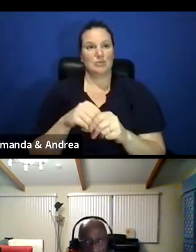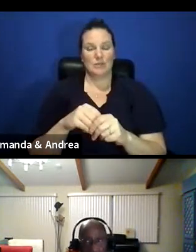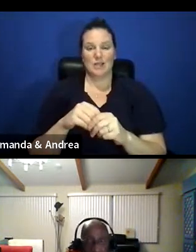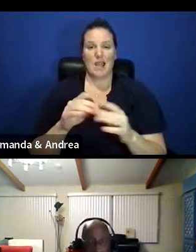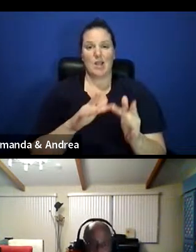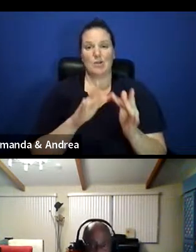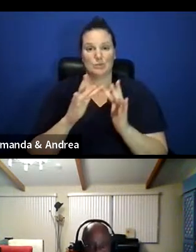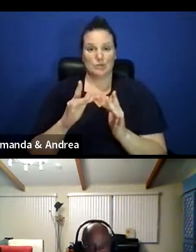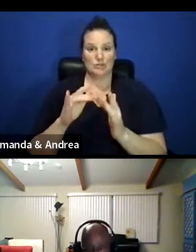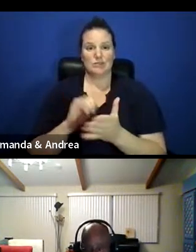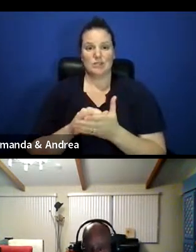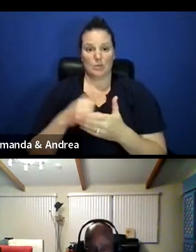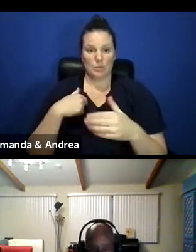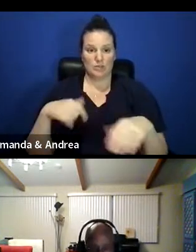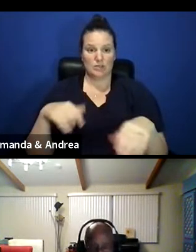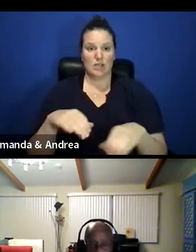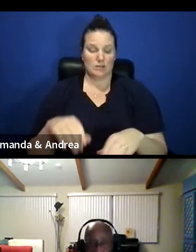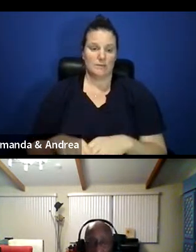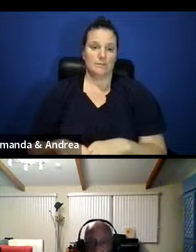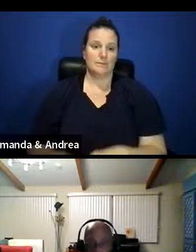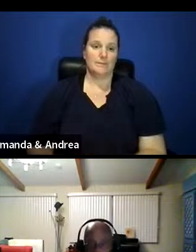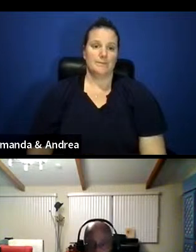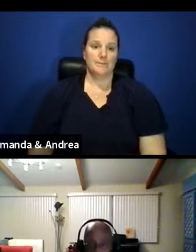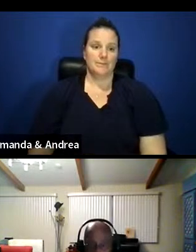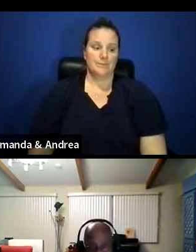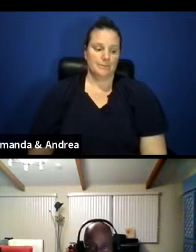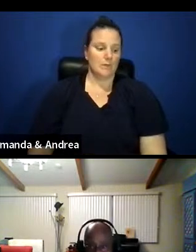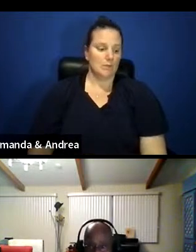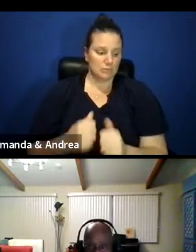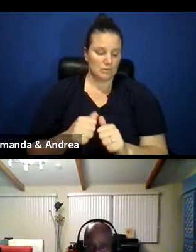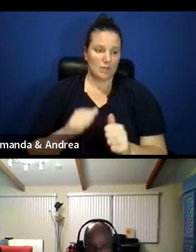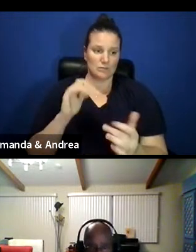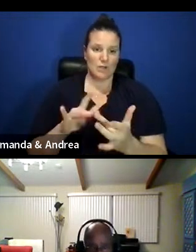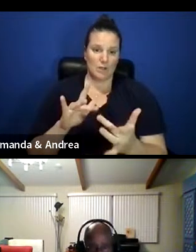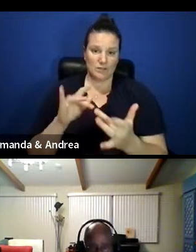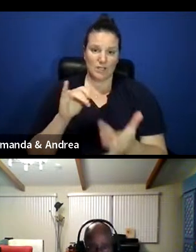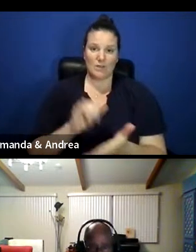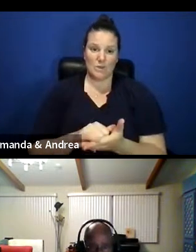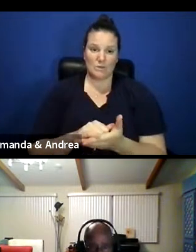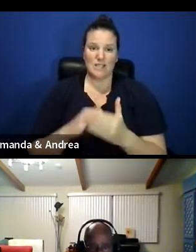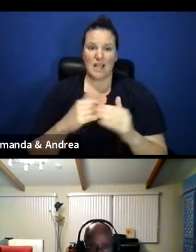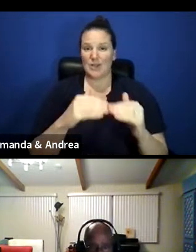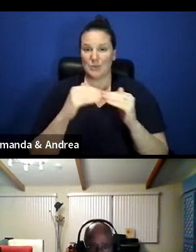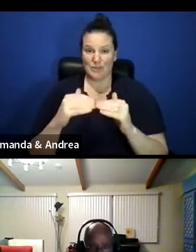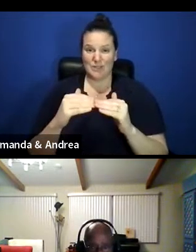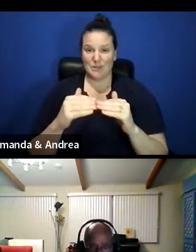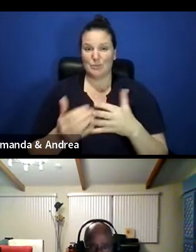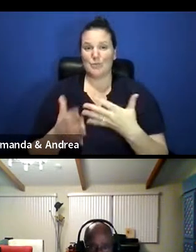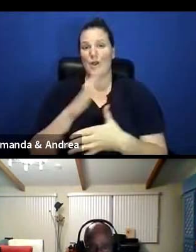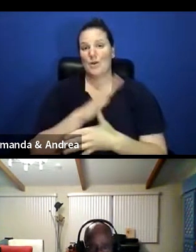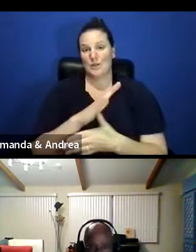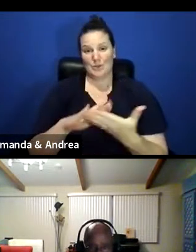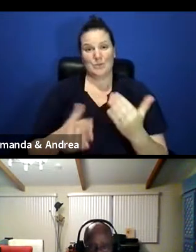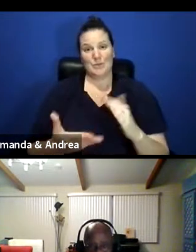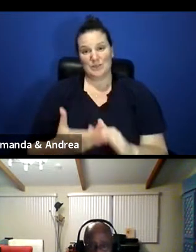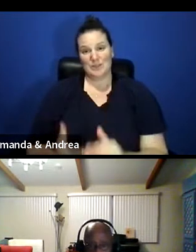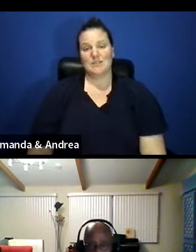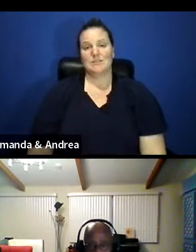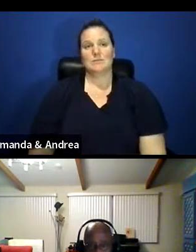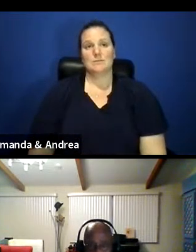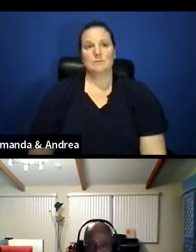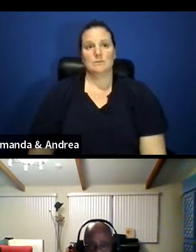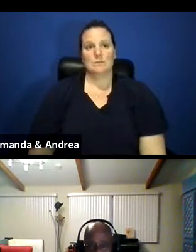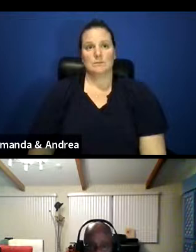that we have done in trying to reach those equity priority communities.